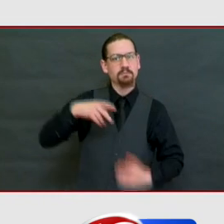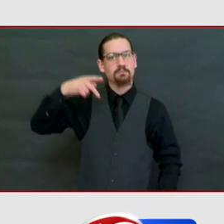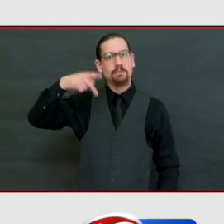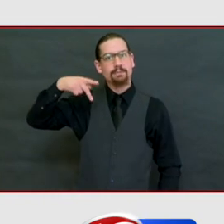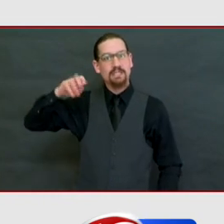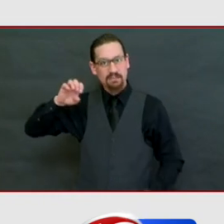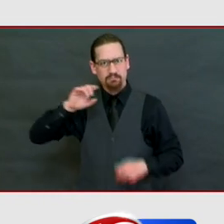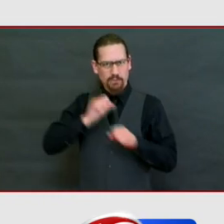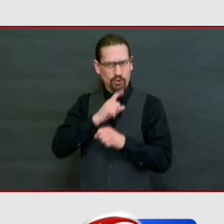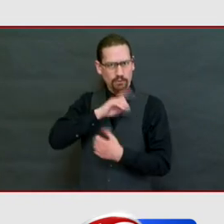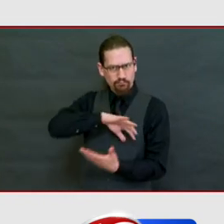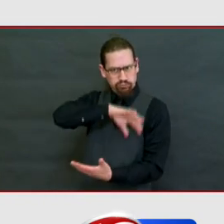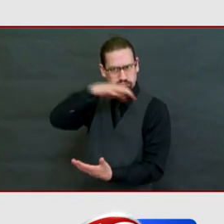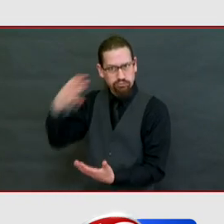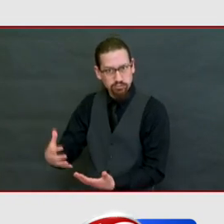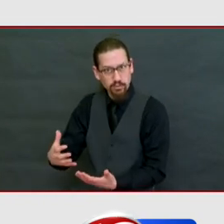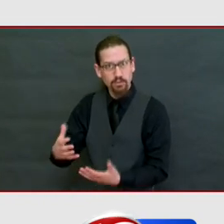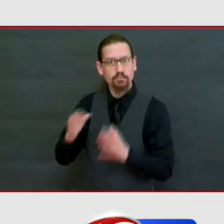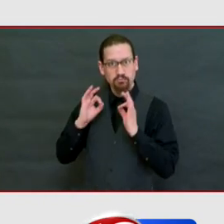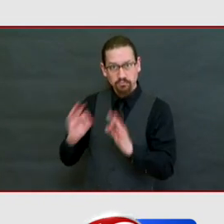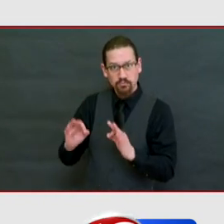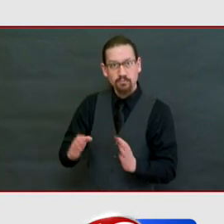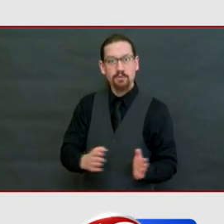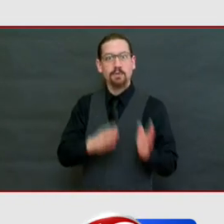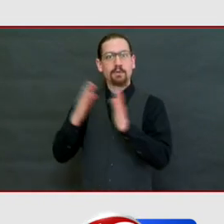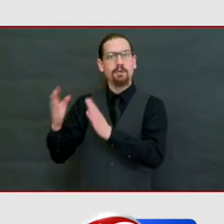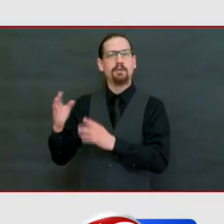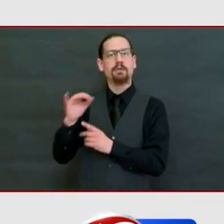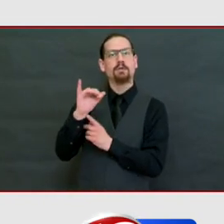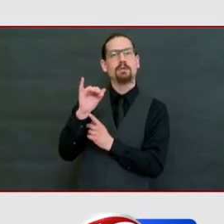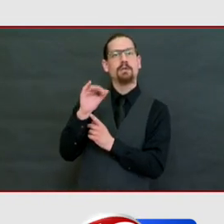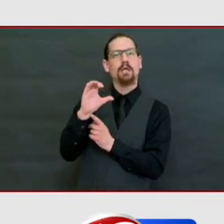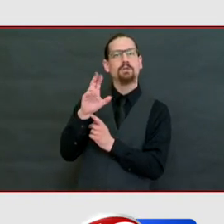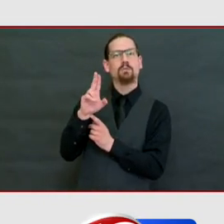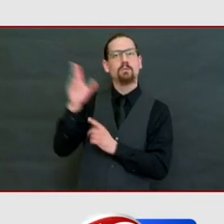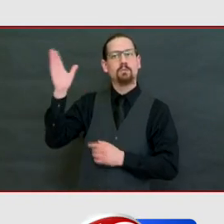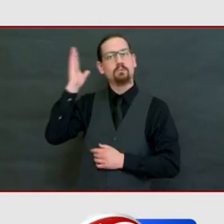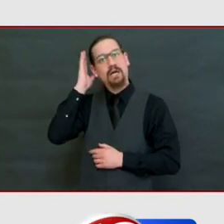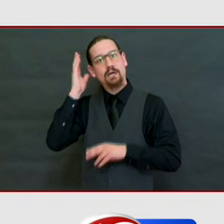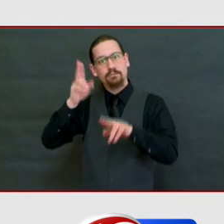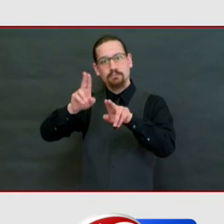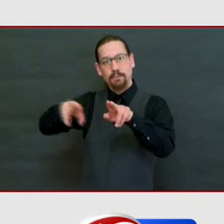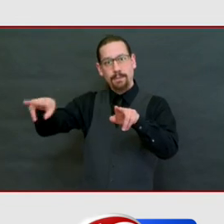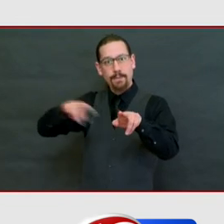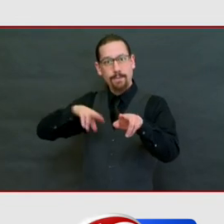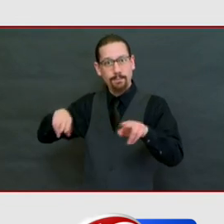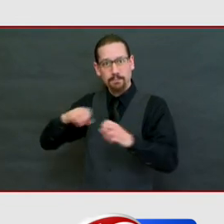essential supplies to individuals who need to be in quarantine or isolation.